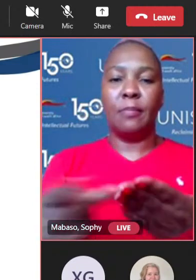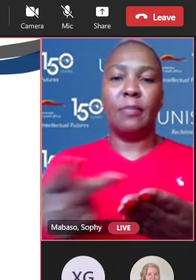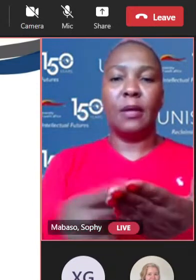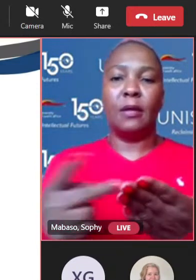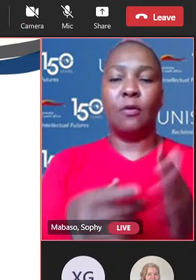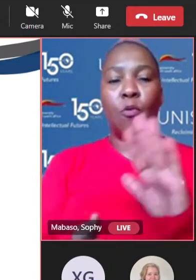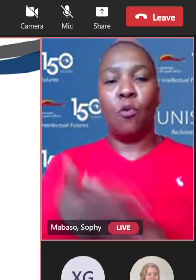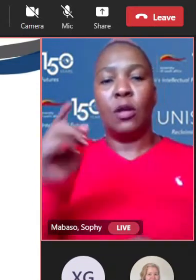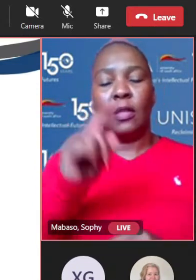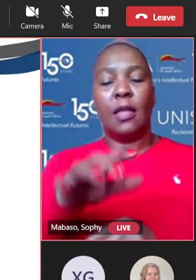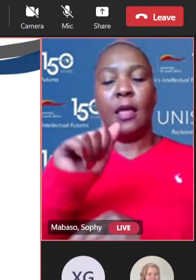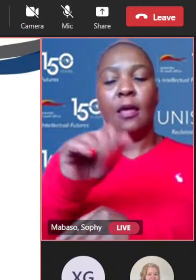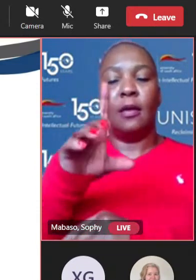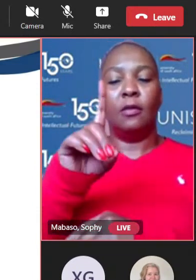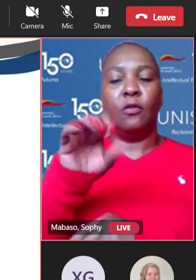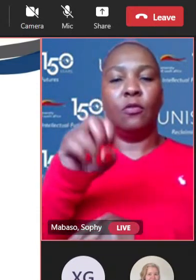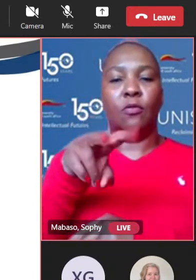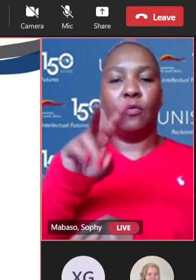the EdOff site,